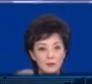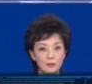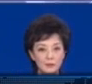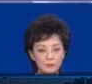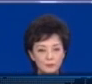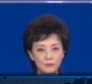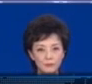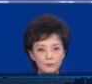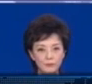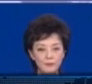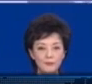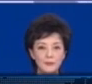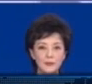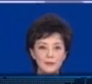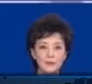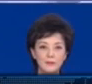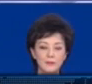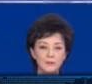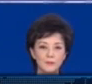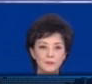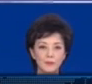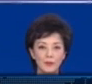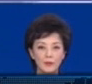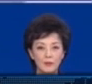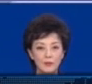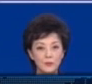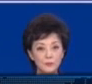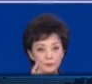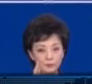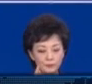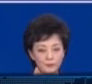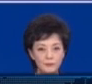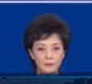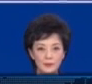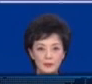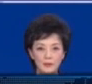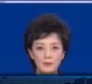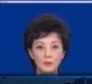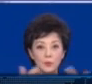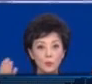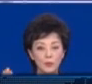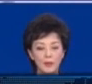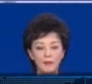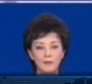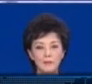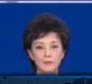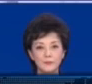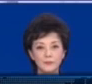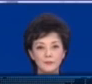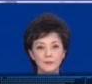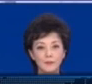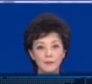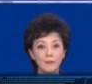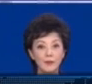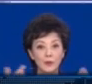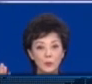we have a top-down level coordination. We coordinate all activities of the nation to guide the COVID-19 control